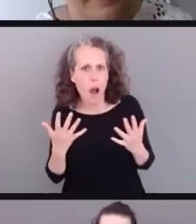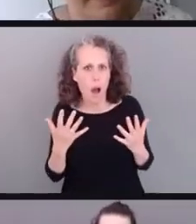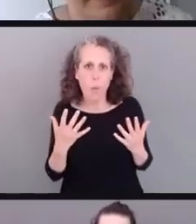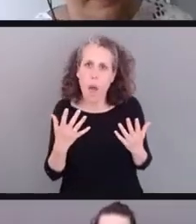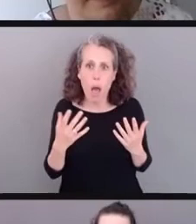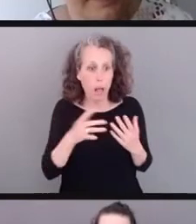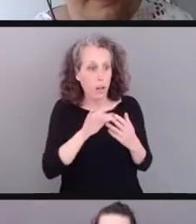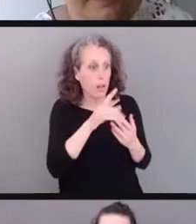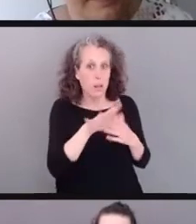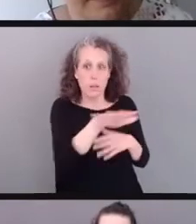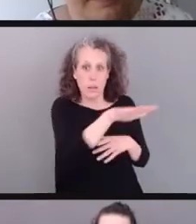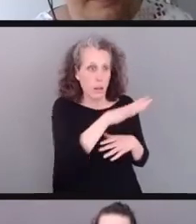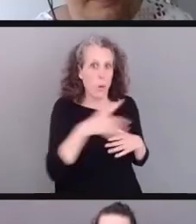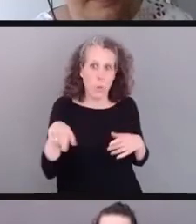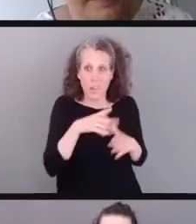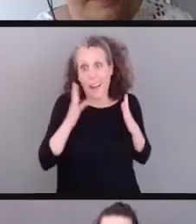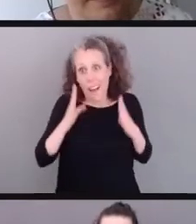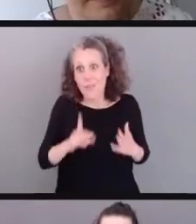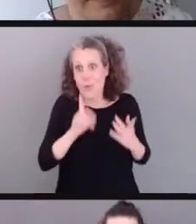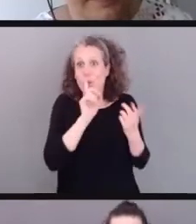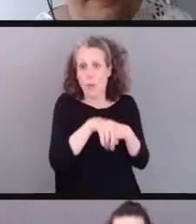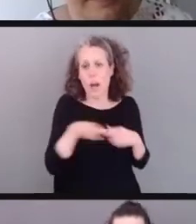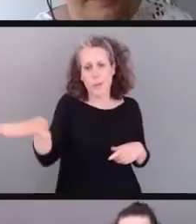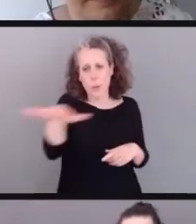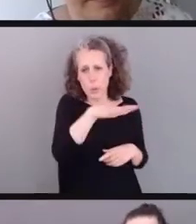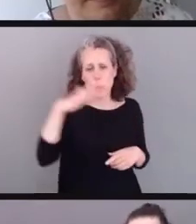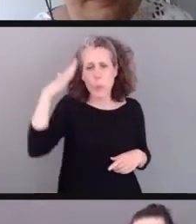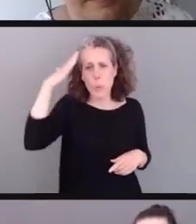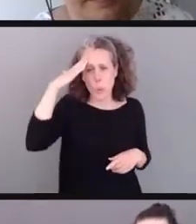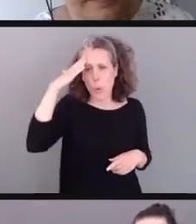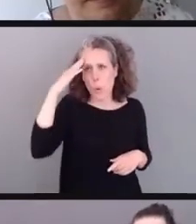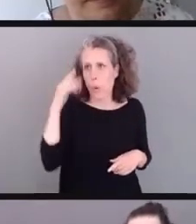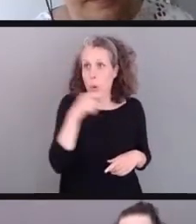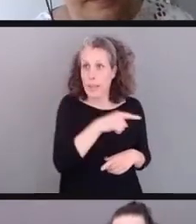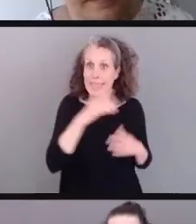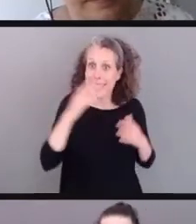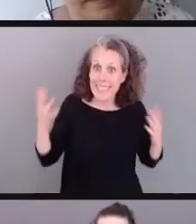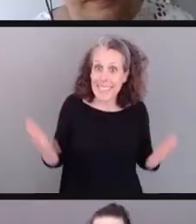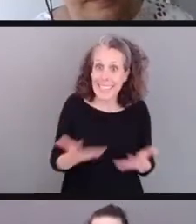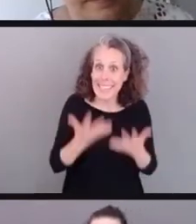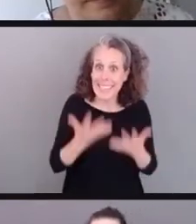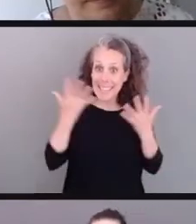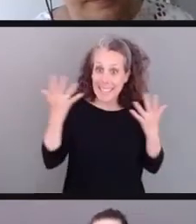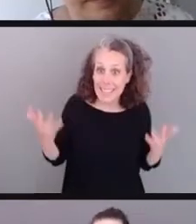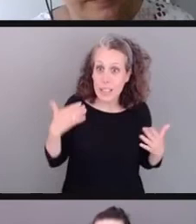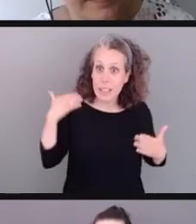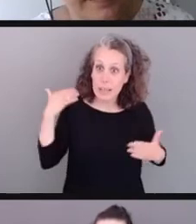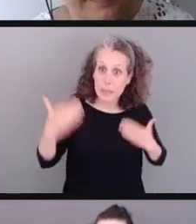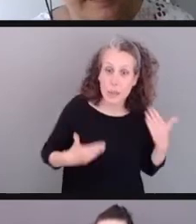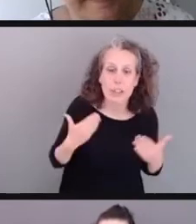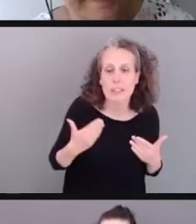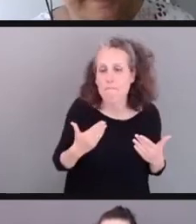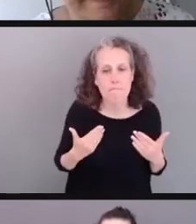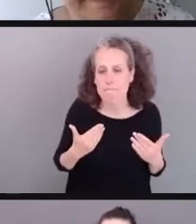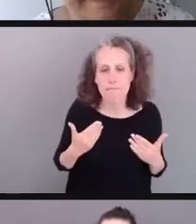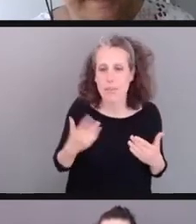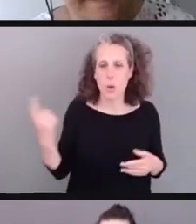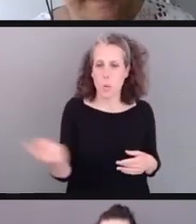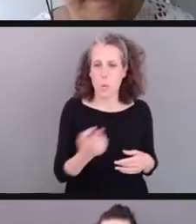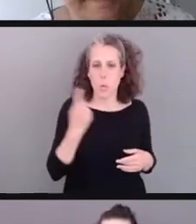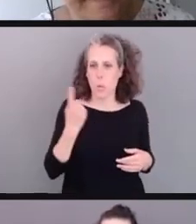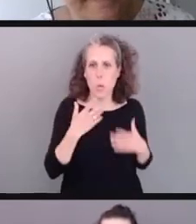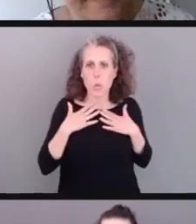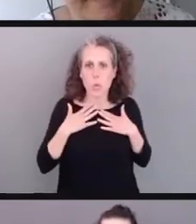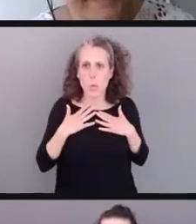react as well. And we all know this is difficult to push for one way, and we don't want to leave the